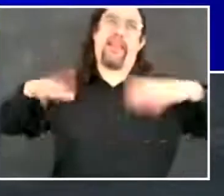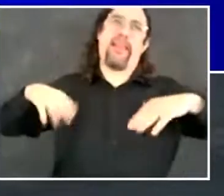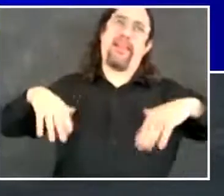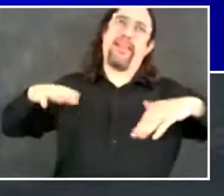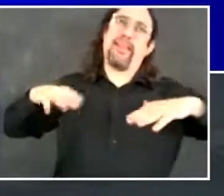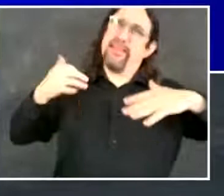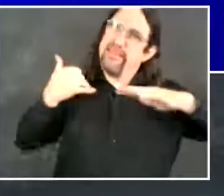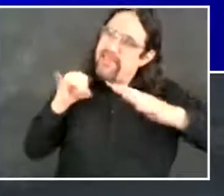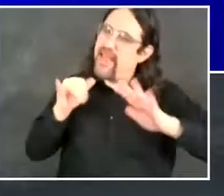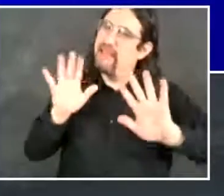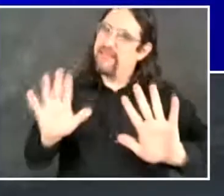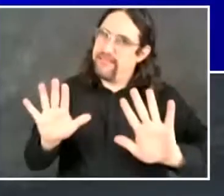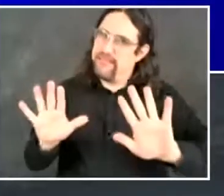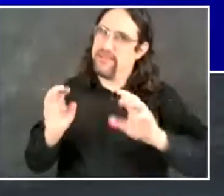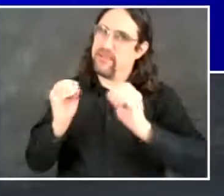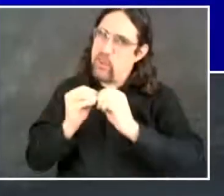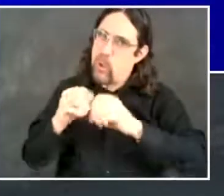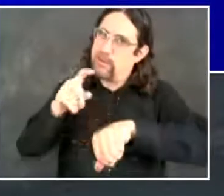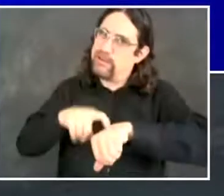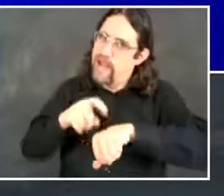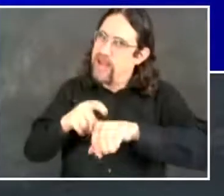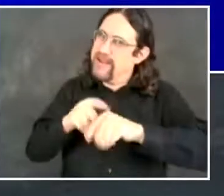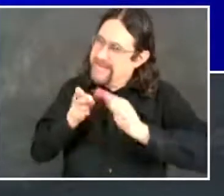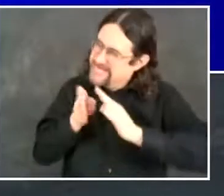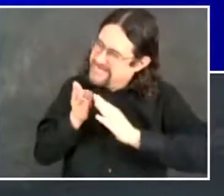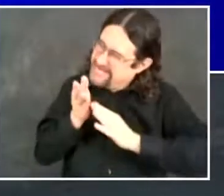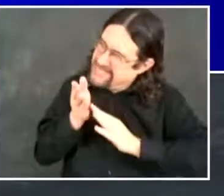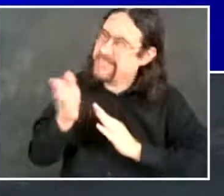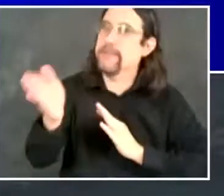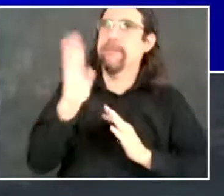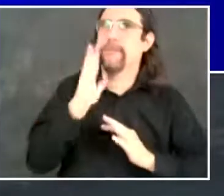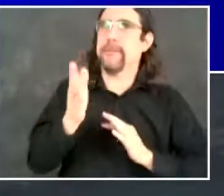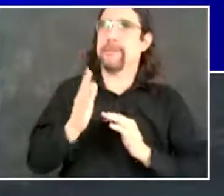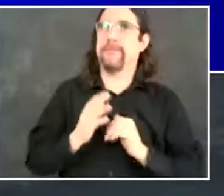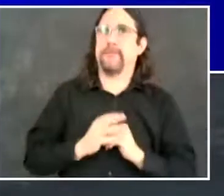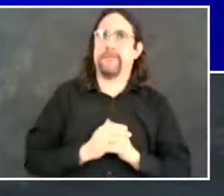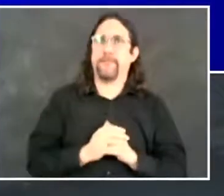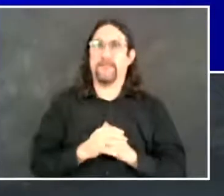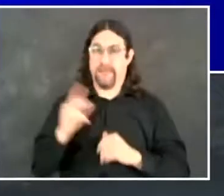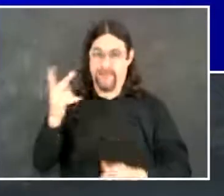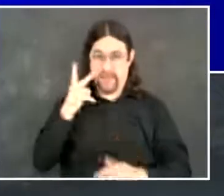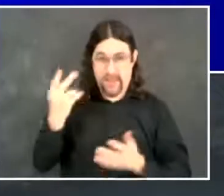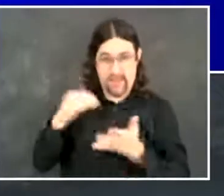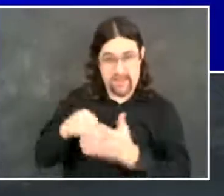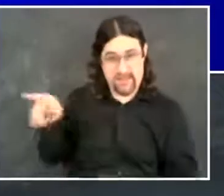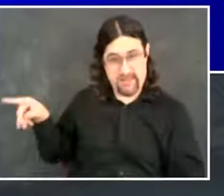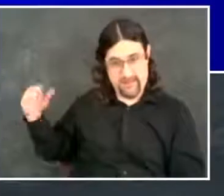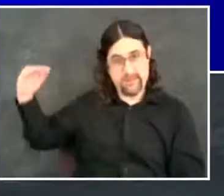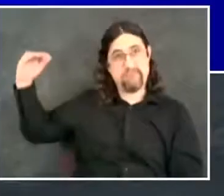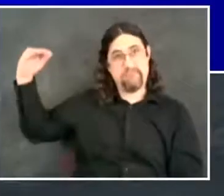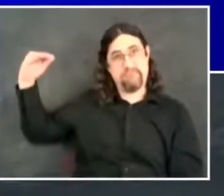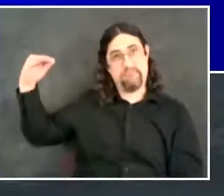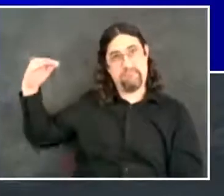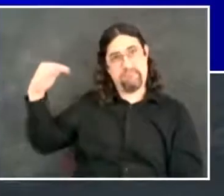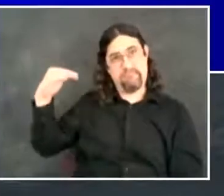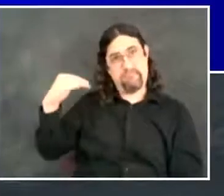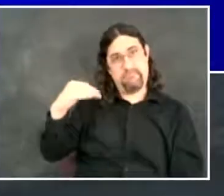us, if you jump too soon, that number starts to go back up. That number goes up too much, then you're back into the challenge of